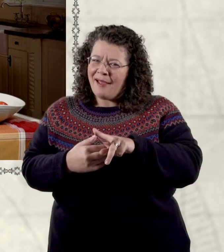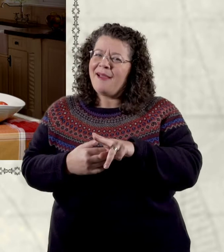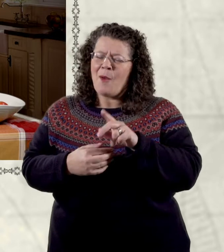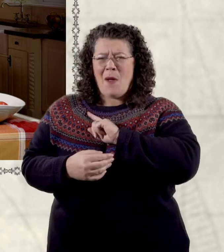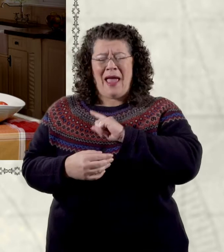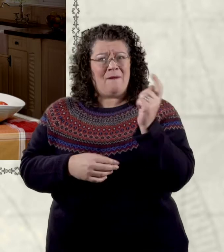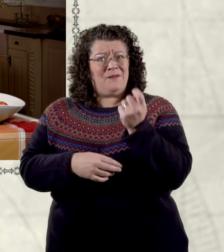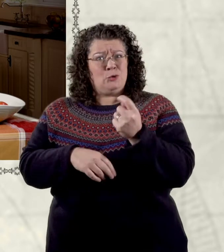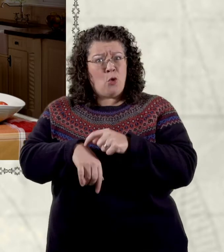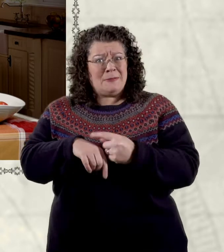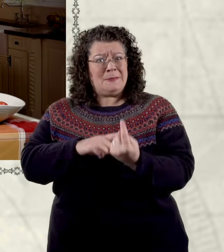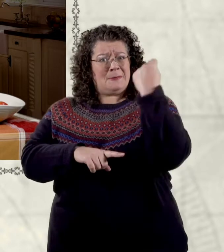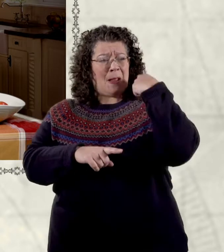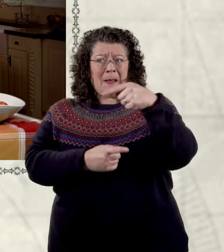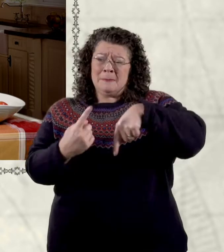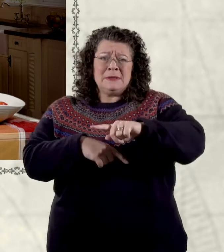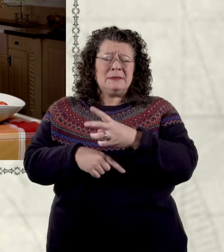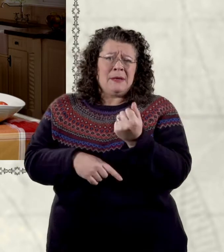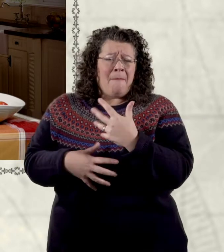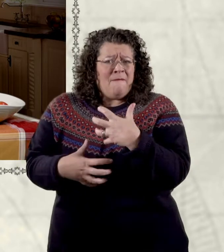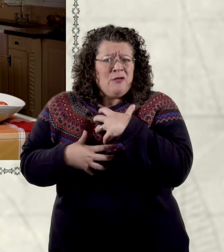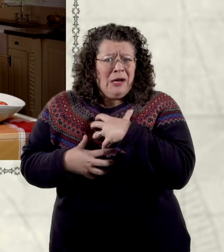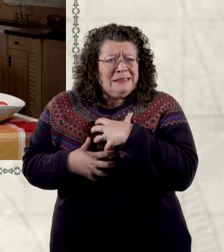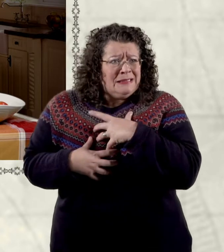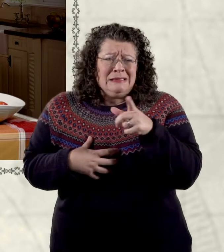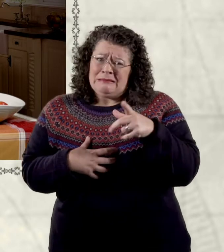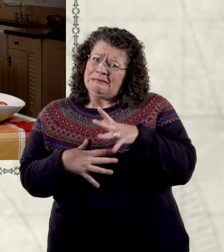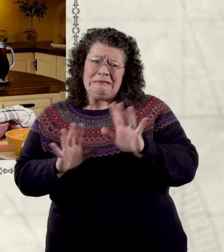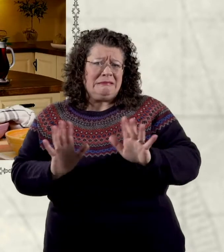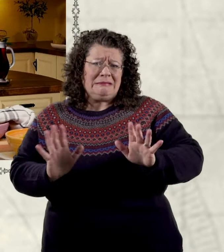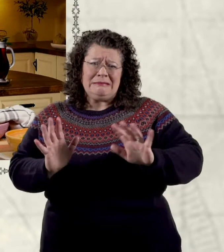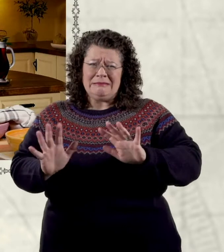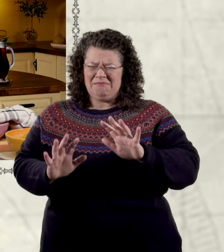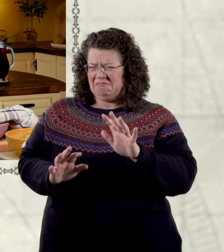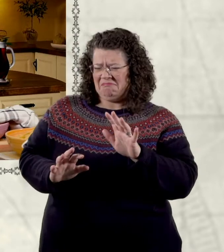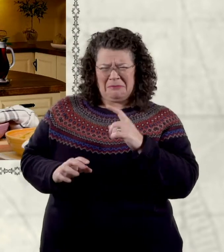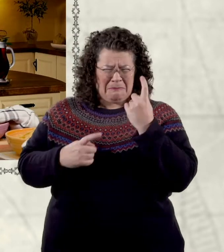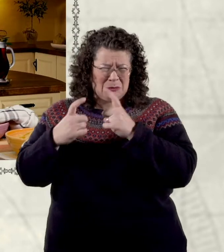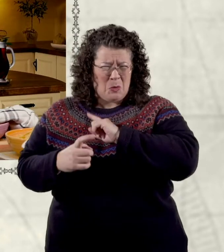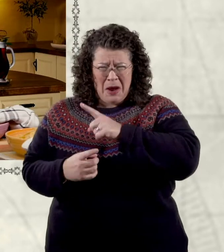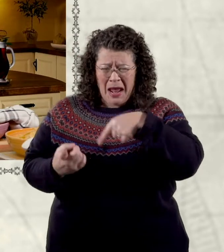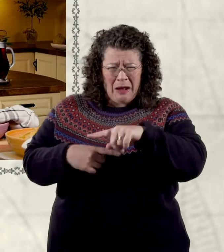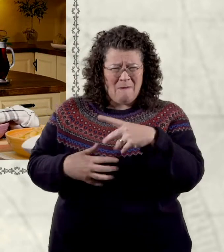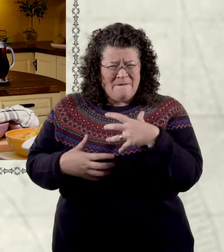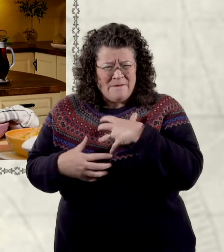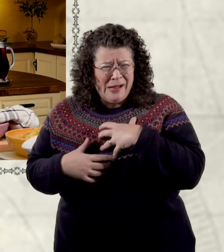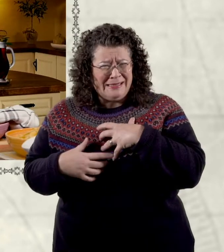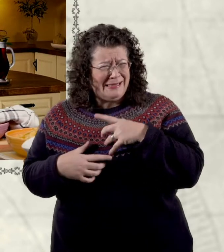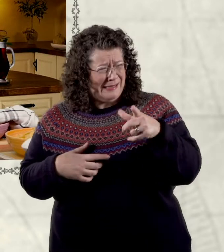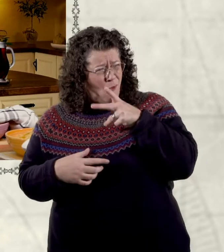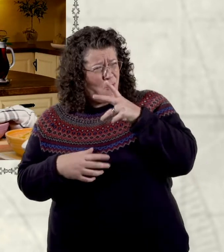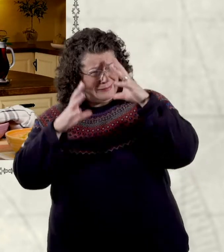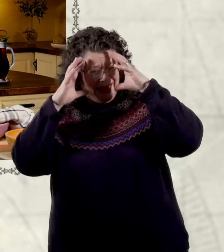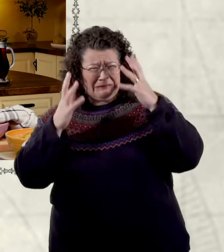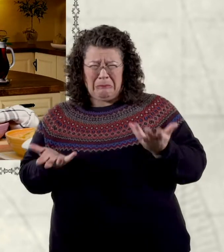Victorian times, some people were afraid of her. I can't imagine why people would think a horse's head